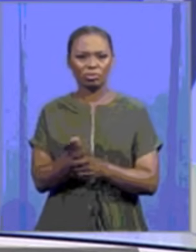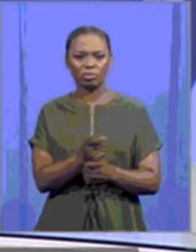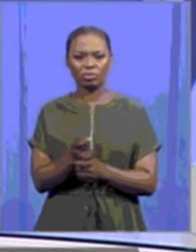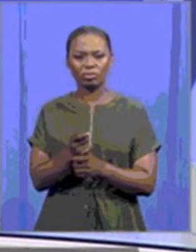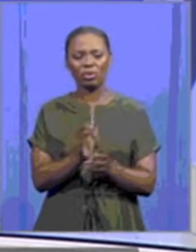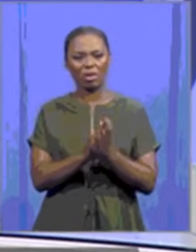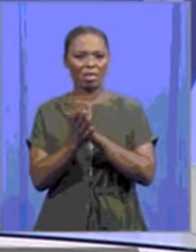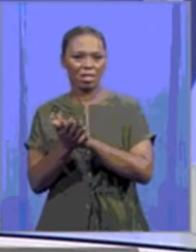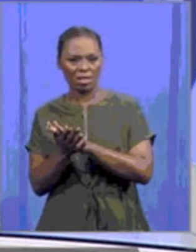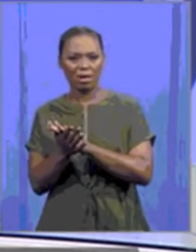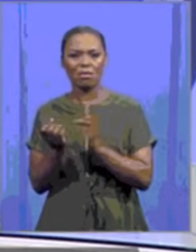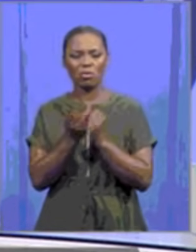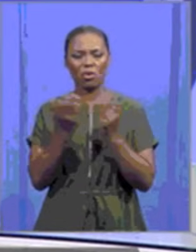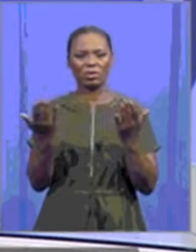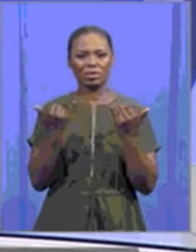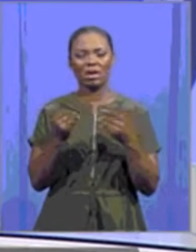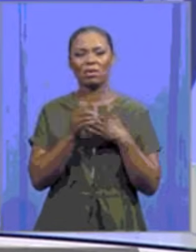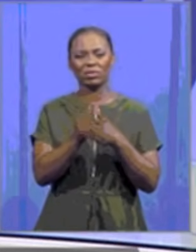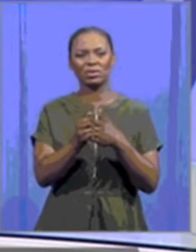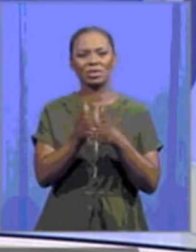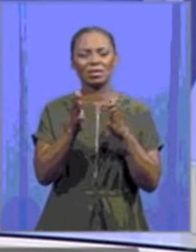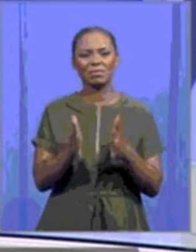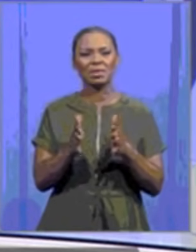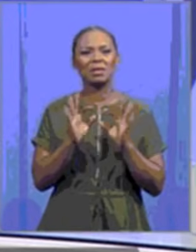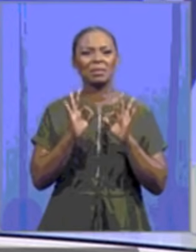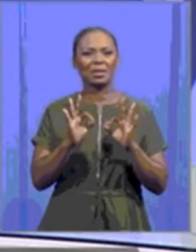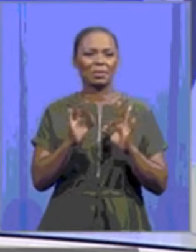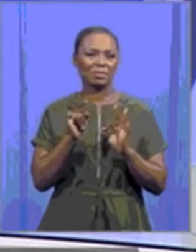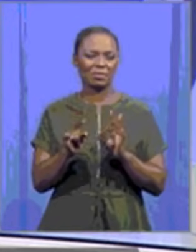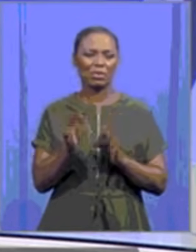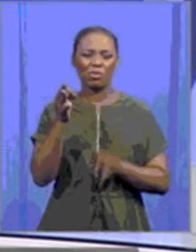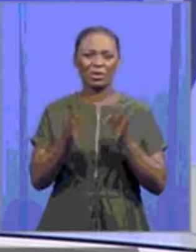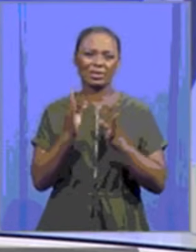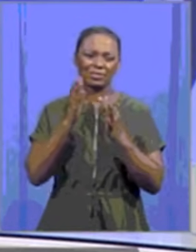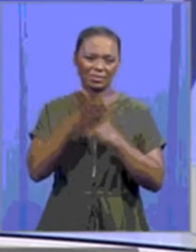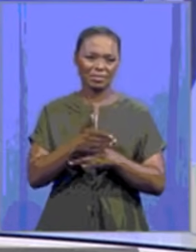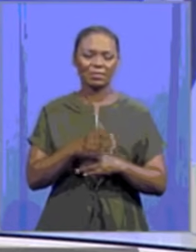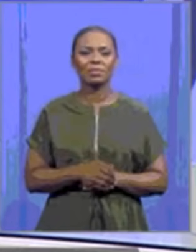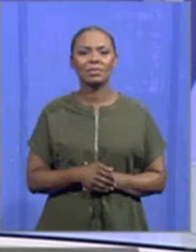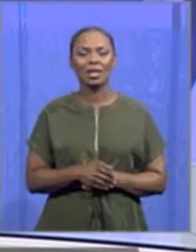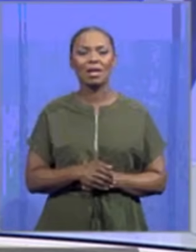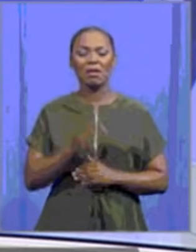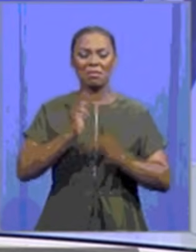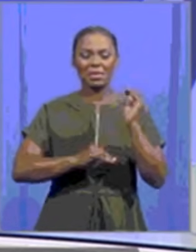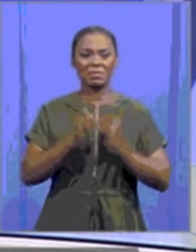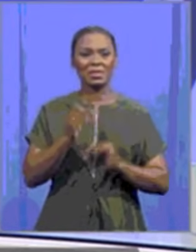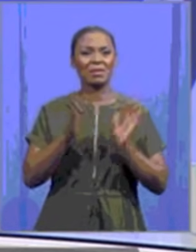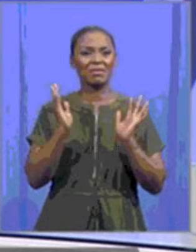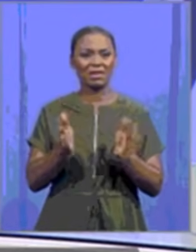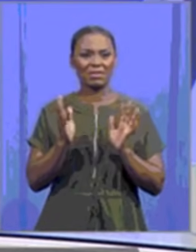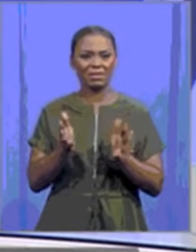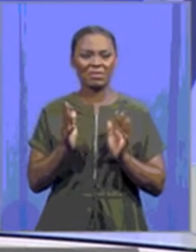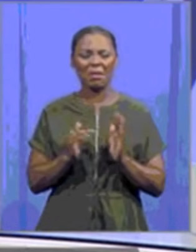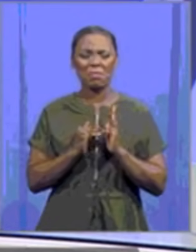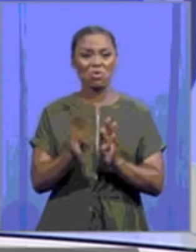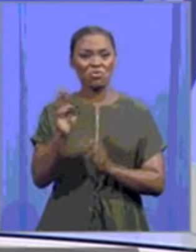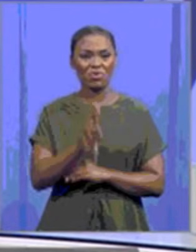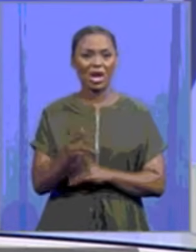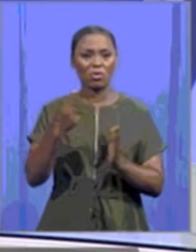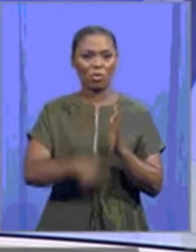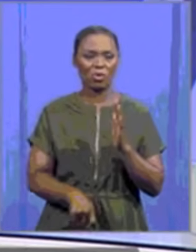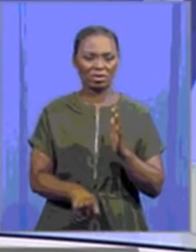ke go hloka boetapele dipolitiking. Seteišene se sa go ja dimilione tša diranta se agilwe le go abelwa masepala